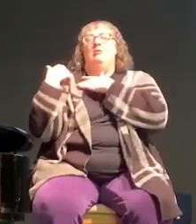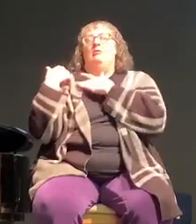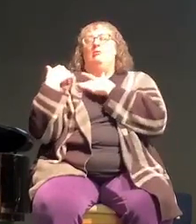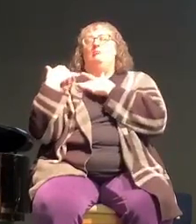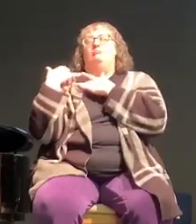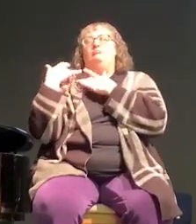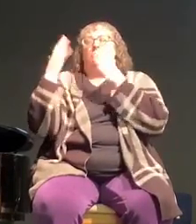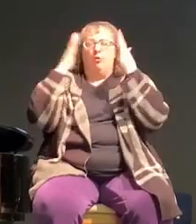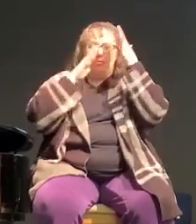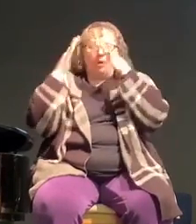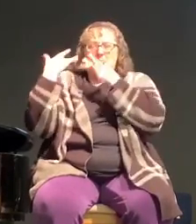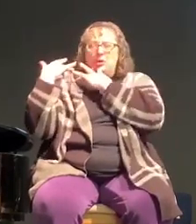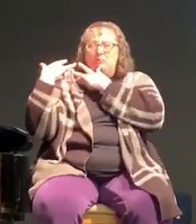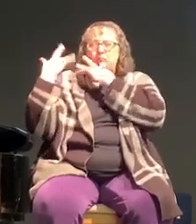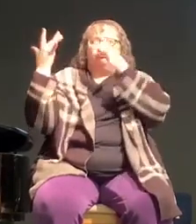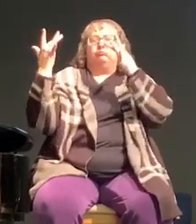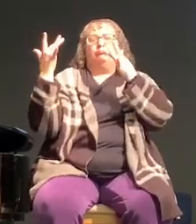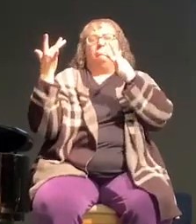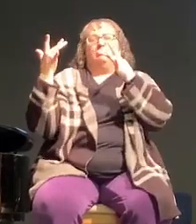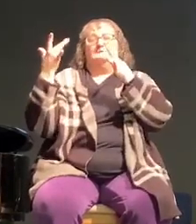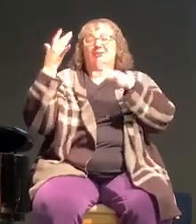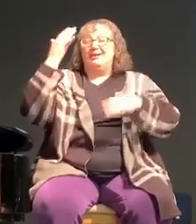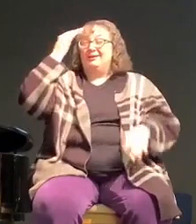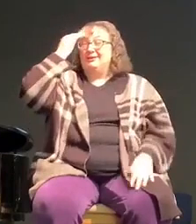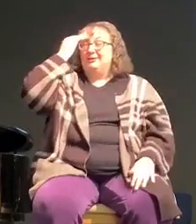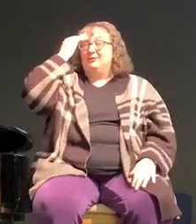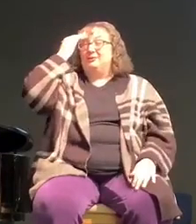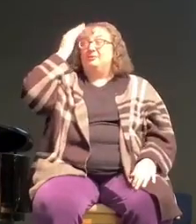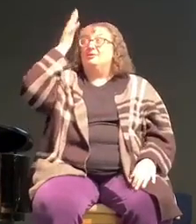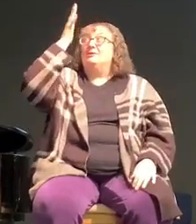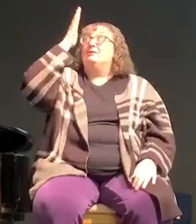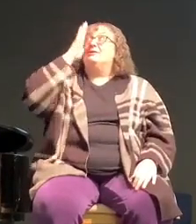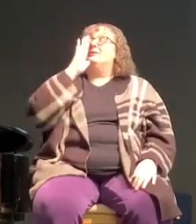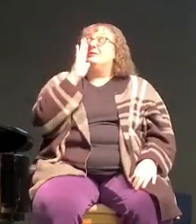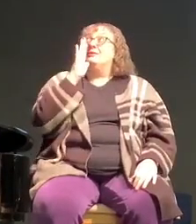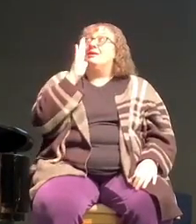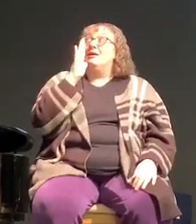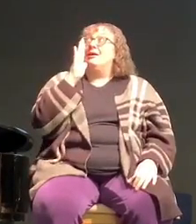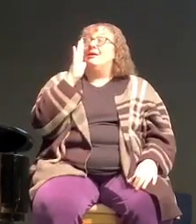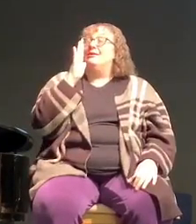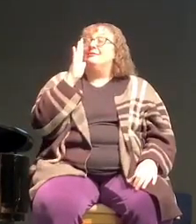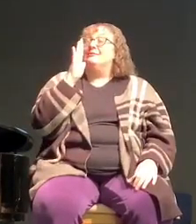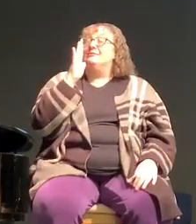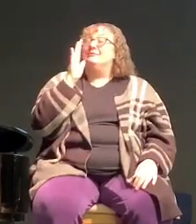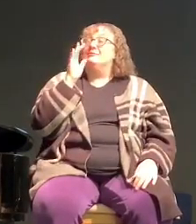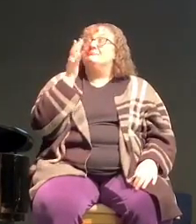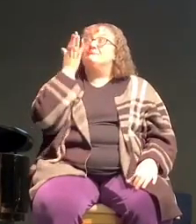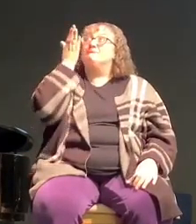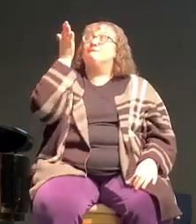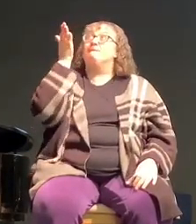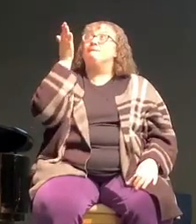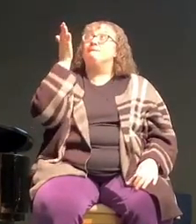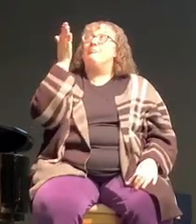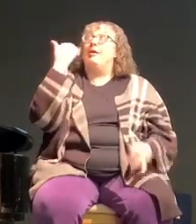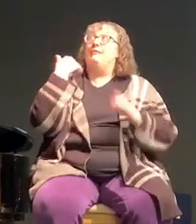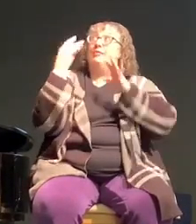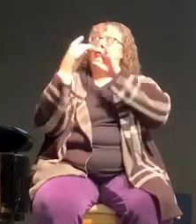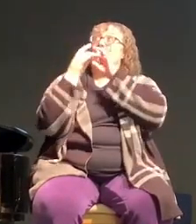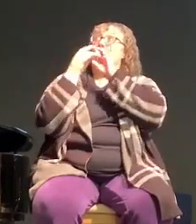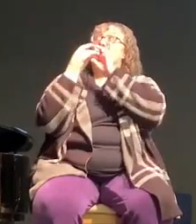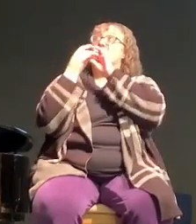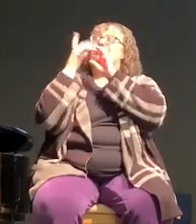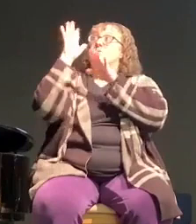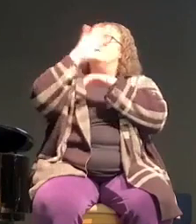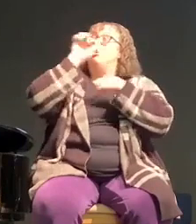worry because I knew that God exists, that I have a relationship with Him, that He's